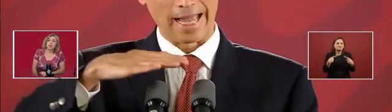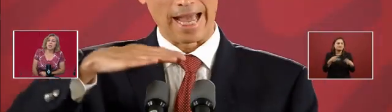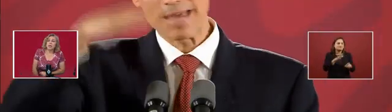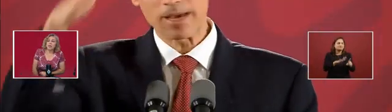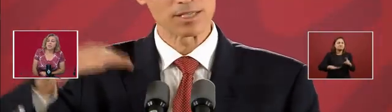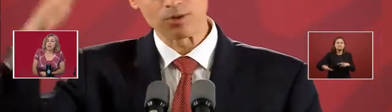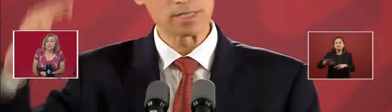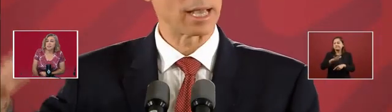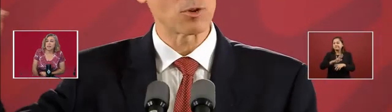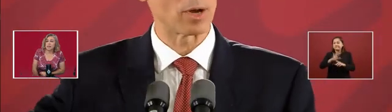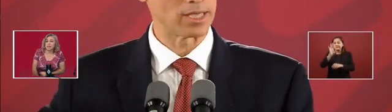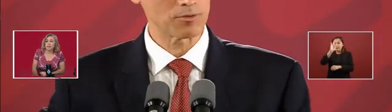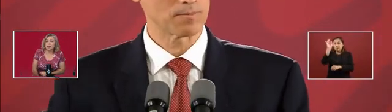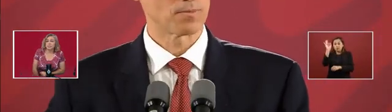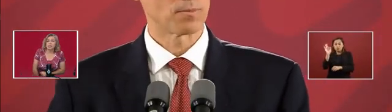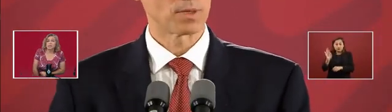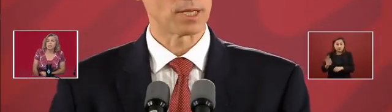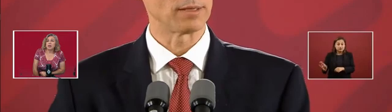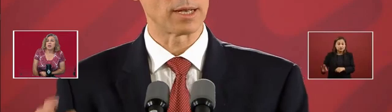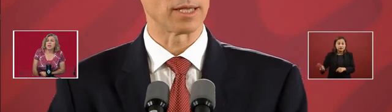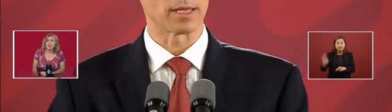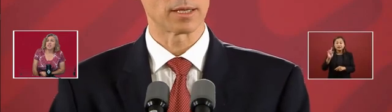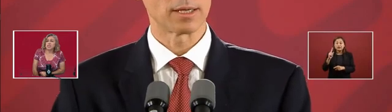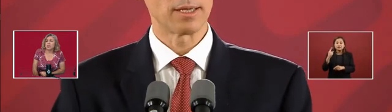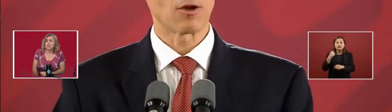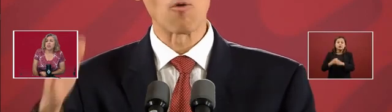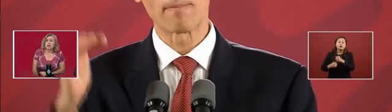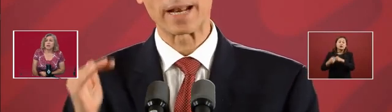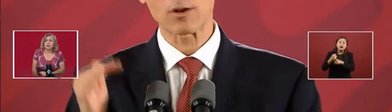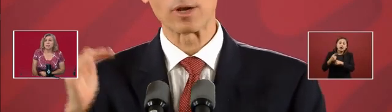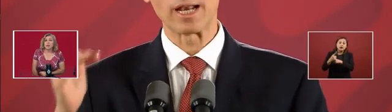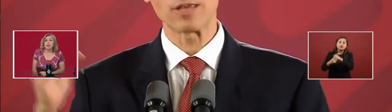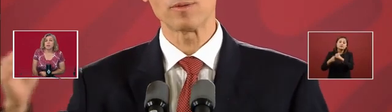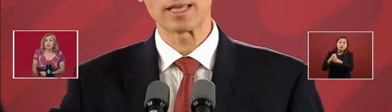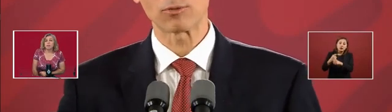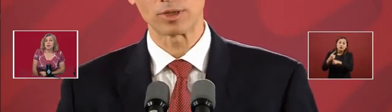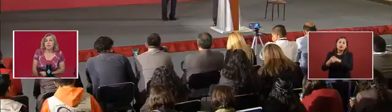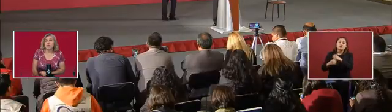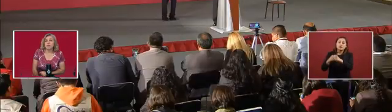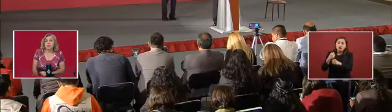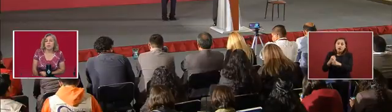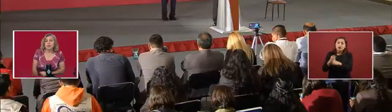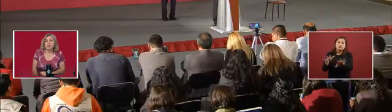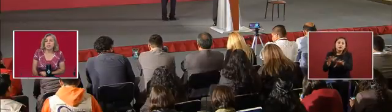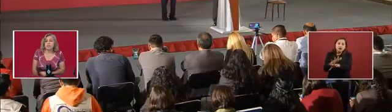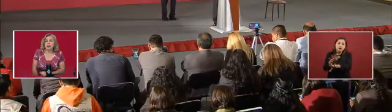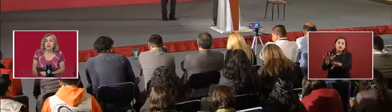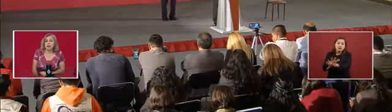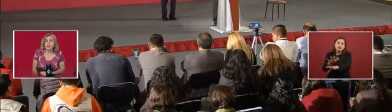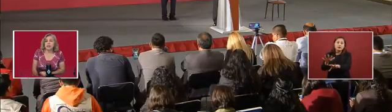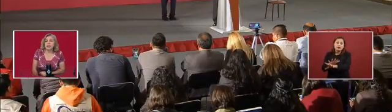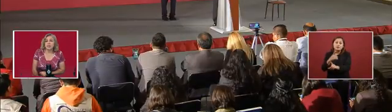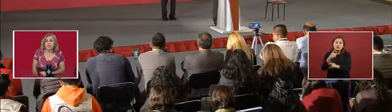There's three principal factors. One, for reasons diverse climate,